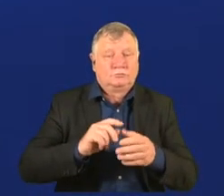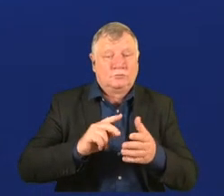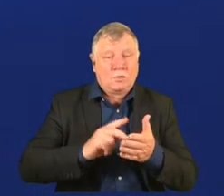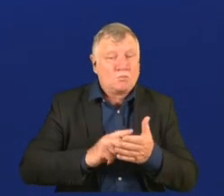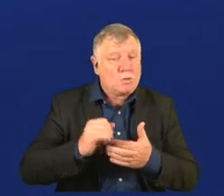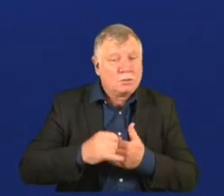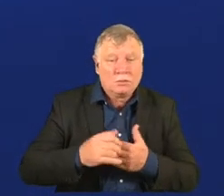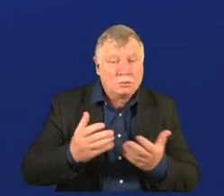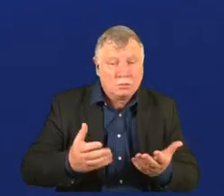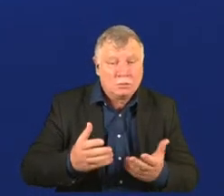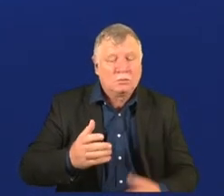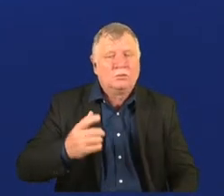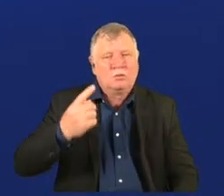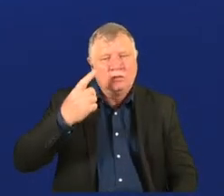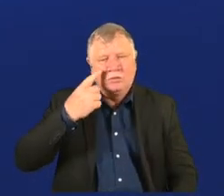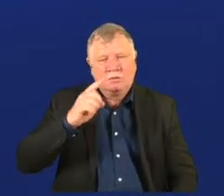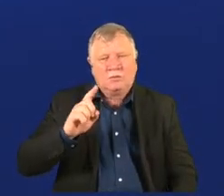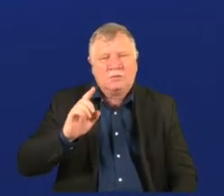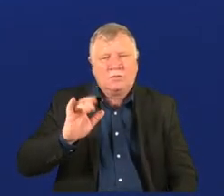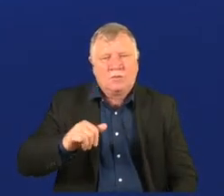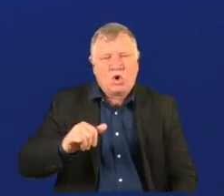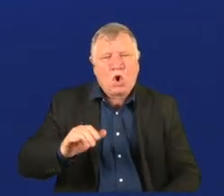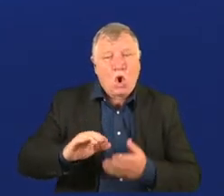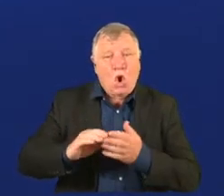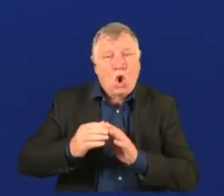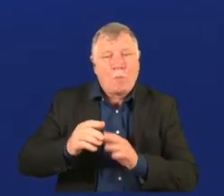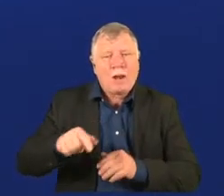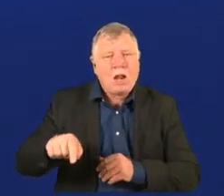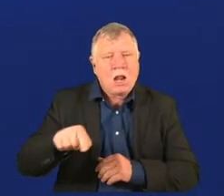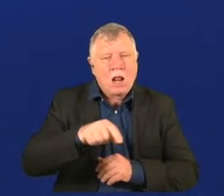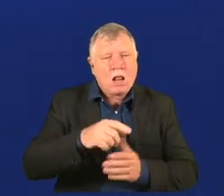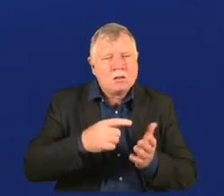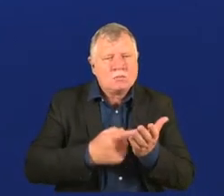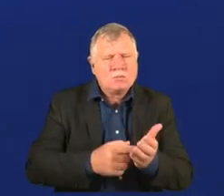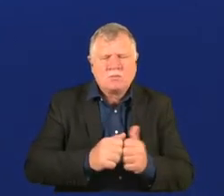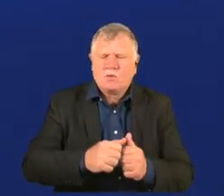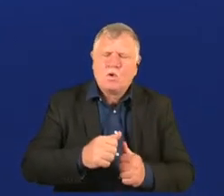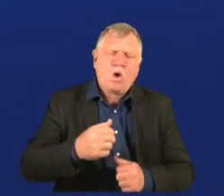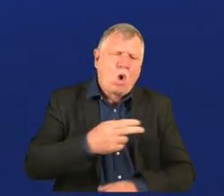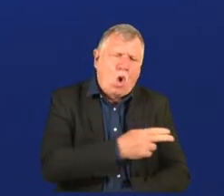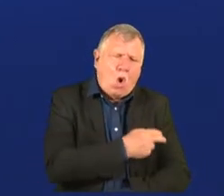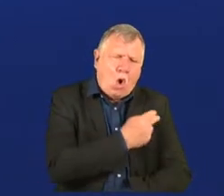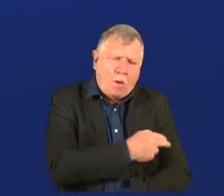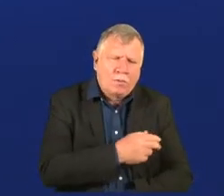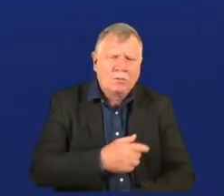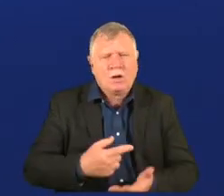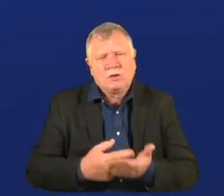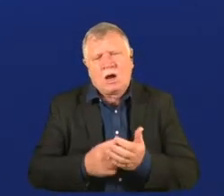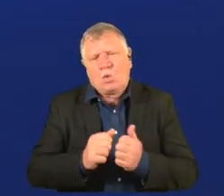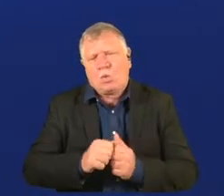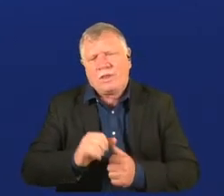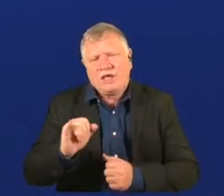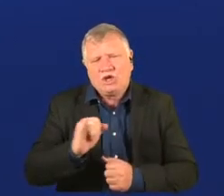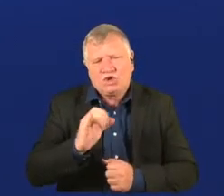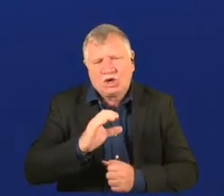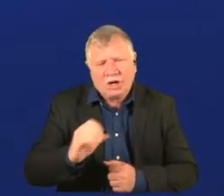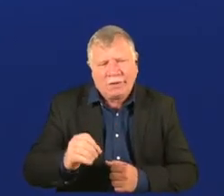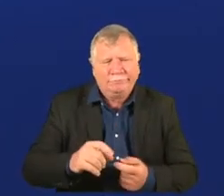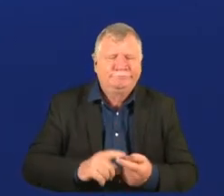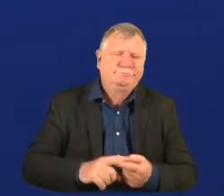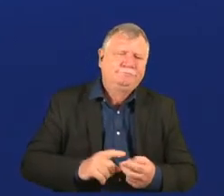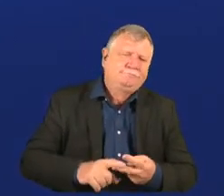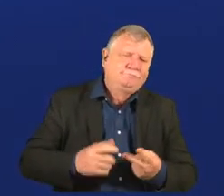the engagement that we did with the community as a whole. We talked to hospitals, we talked to insurance companies, we talked to associations